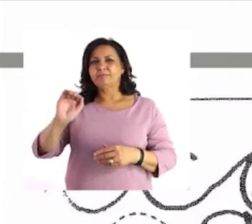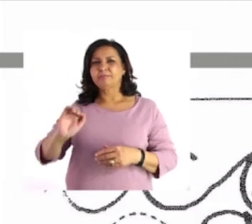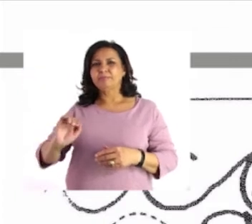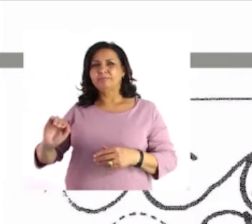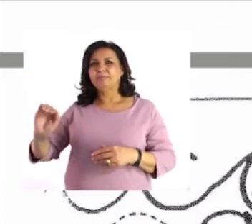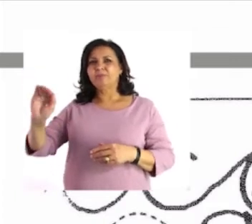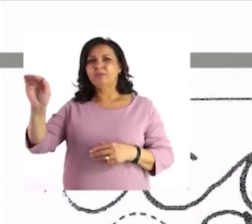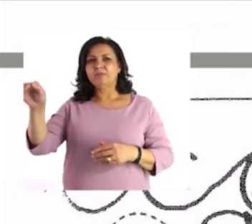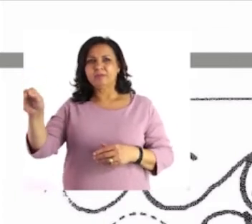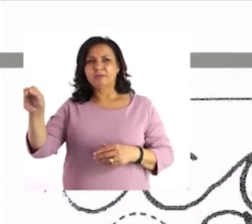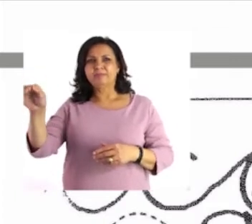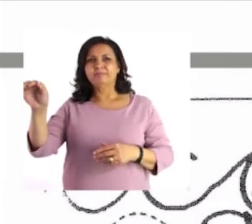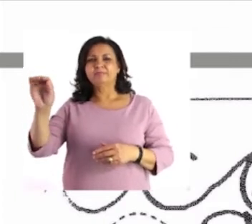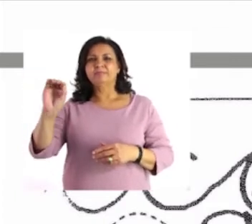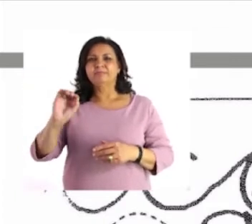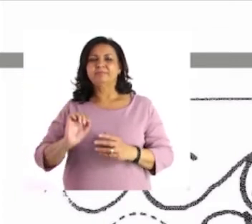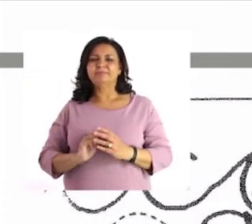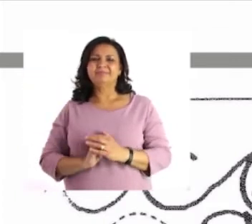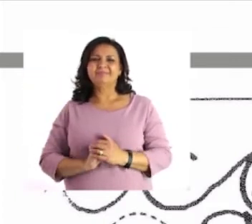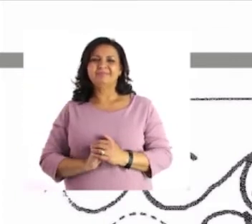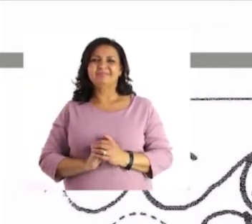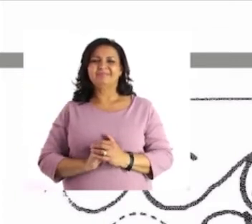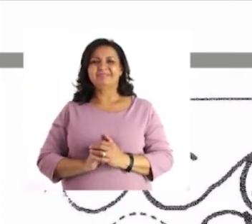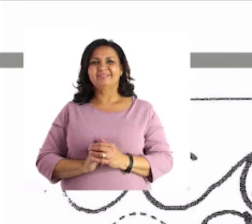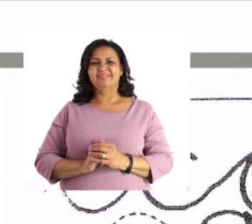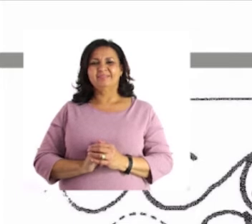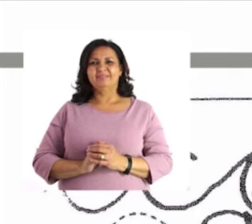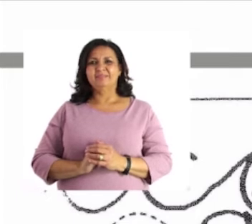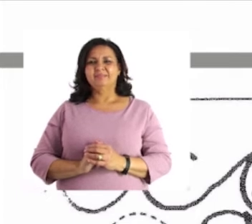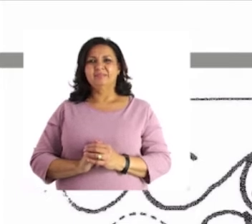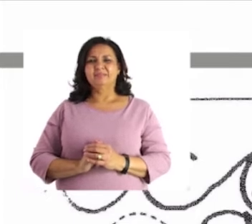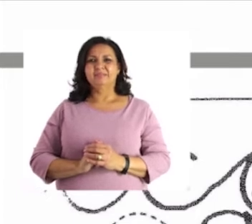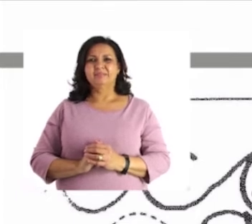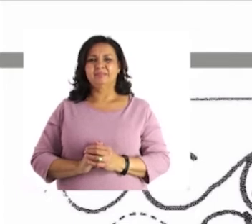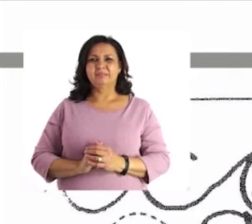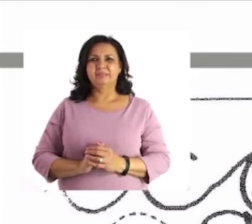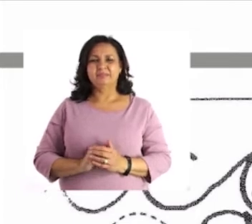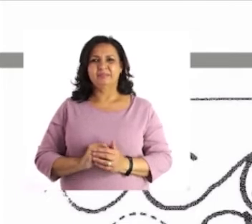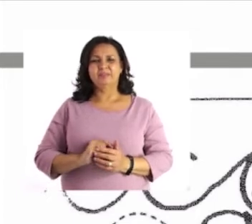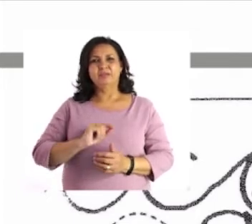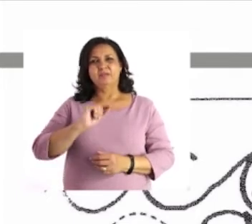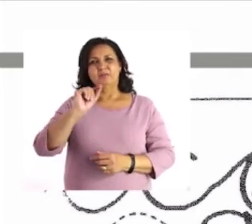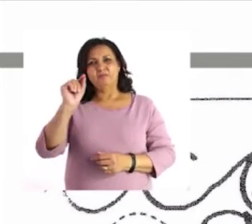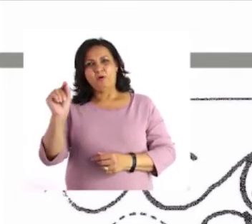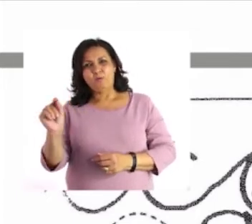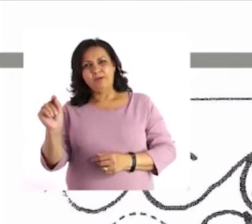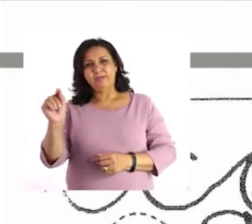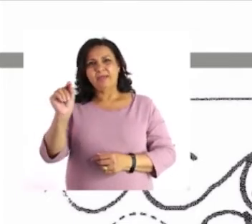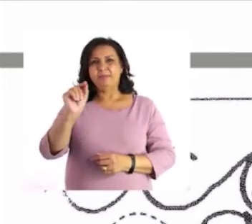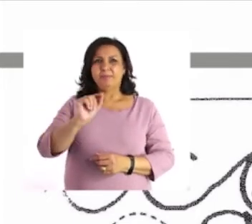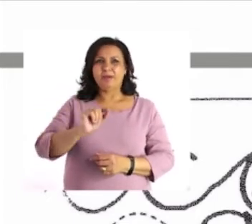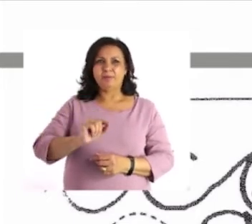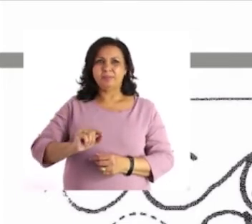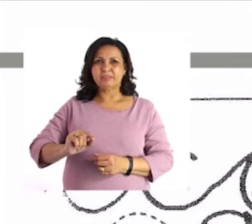go forward a little bit and draws back a little bit. And then you swing all the way around and move forward and backwards